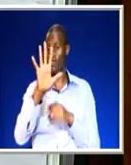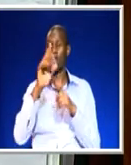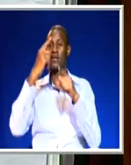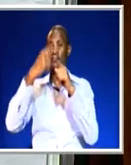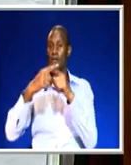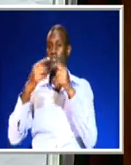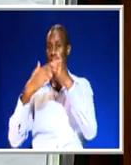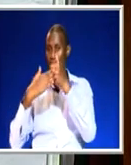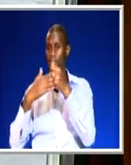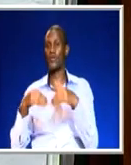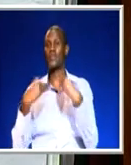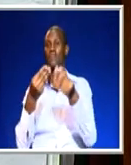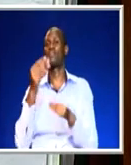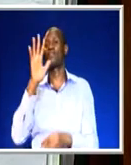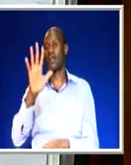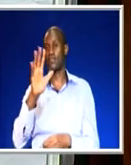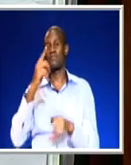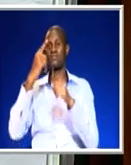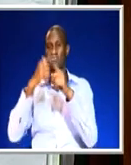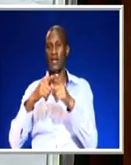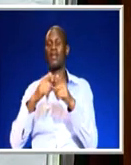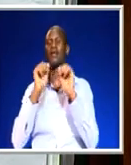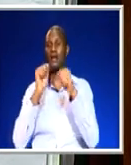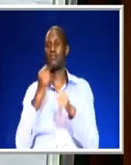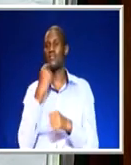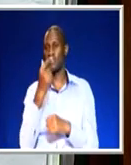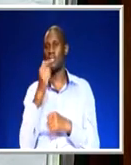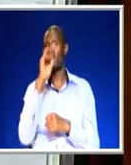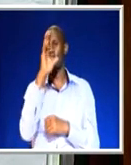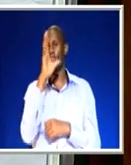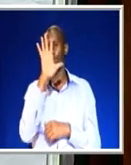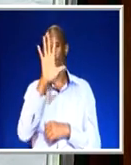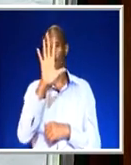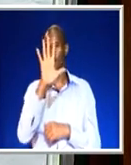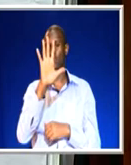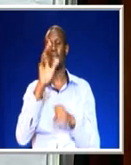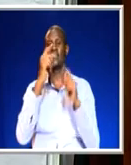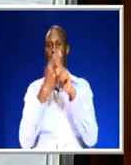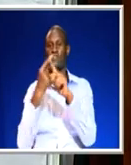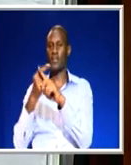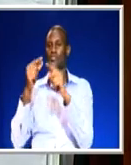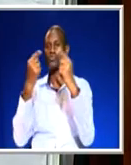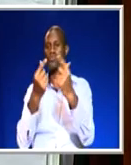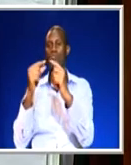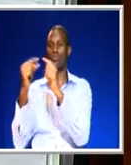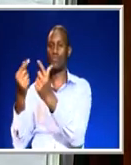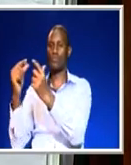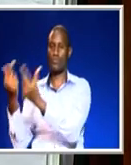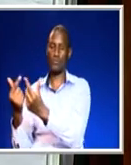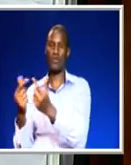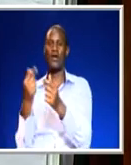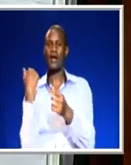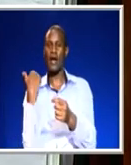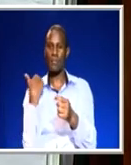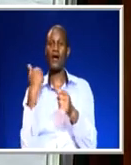divided by 9 will give us 5. So 9 can be put in 5 different groups. So the numbers that can